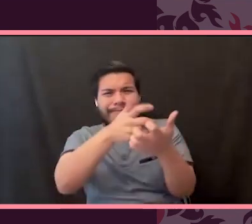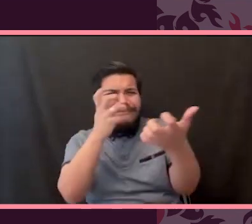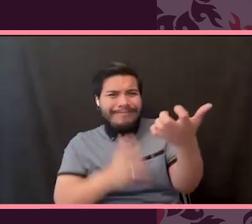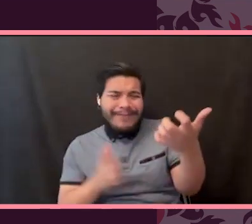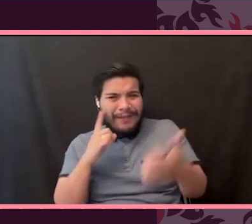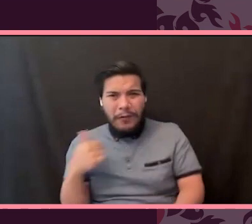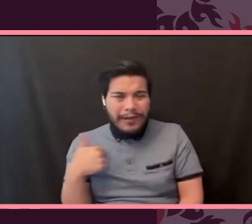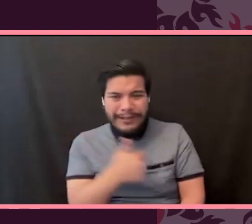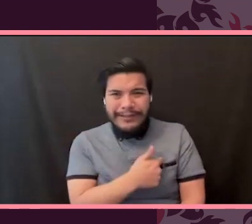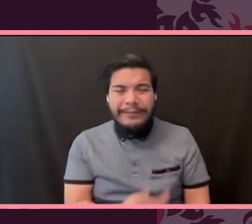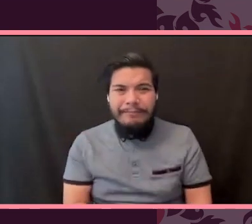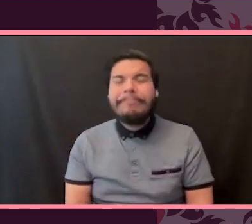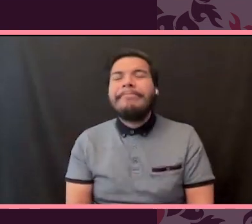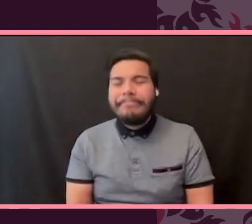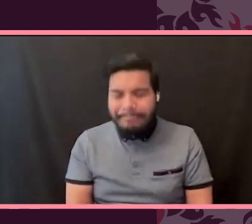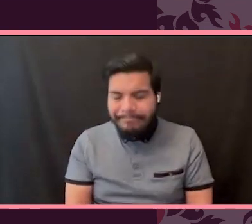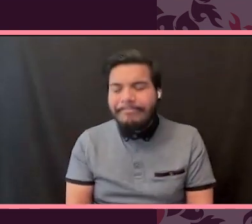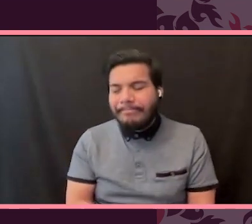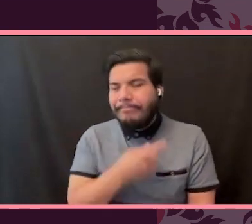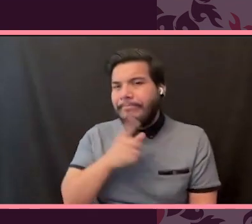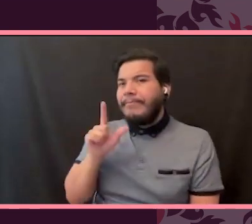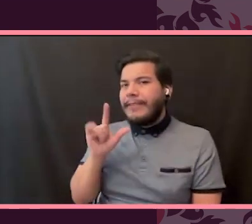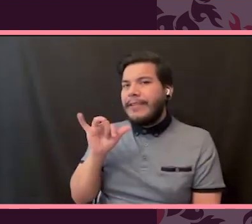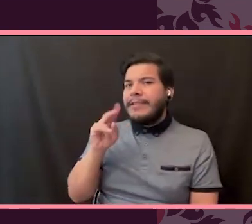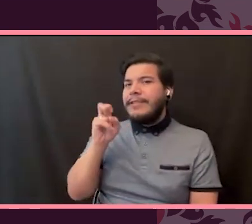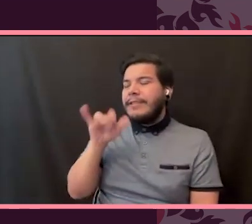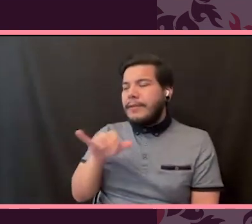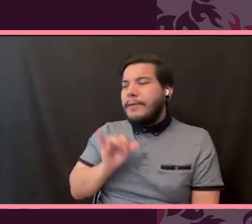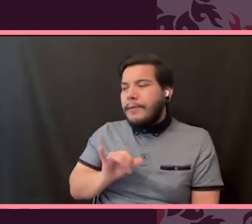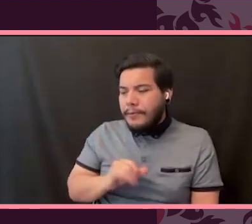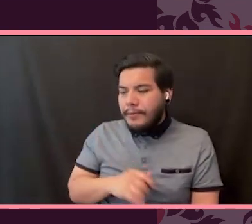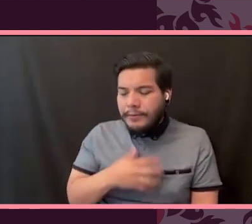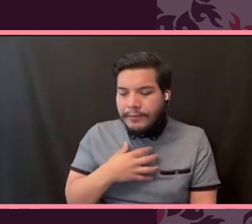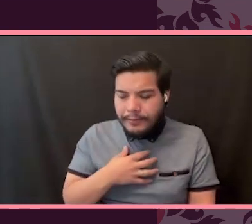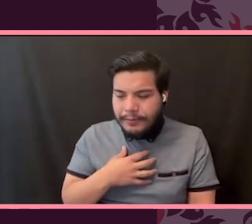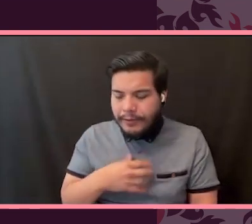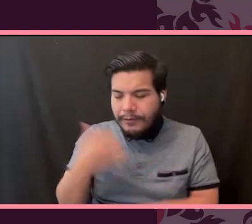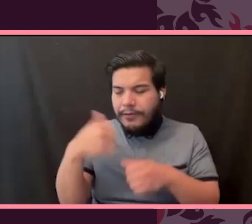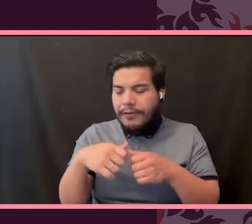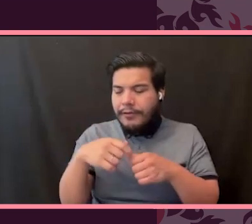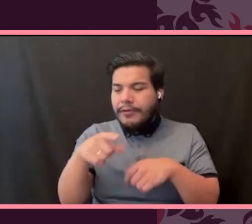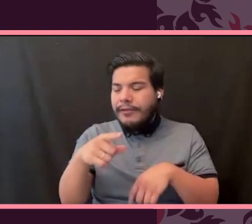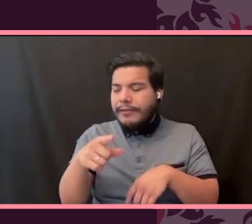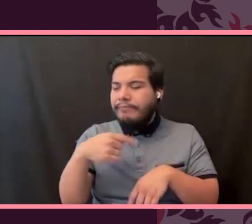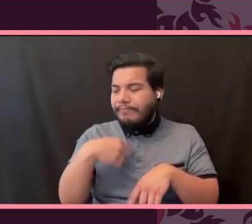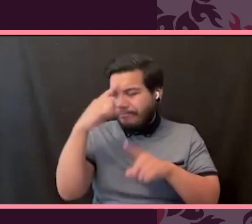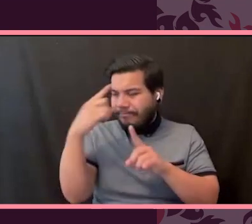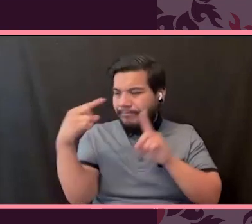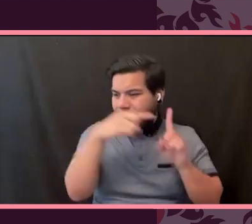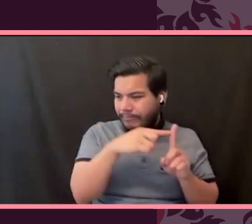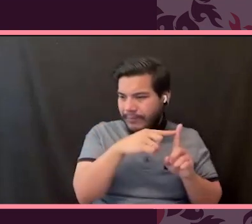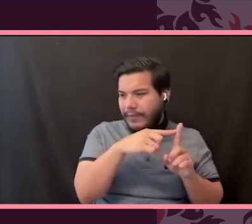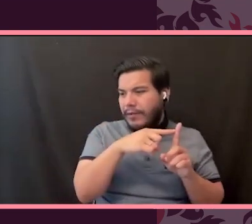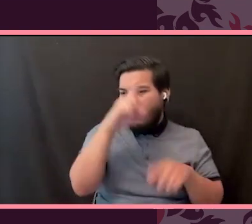This is Lindsey. This is bringing up for me Leticia Nieto's work on the target rank